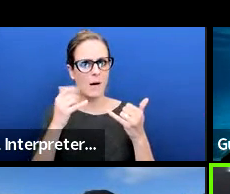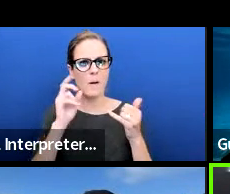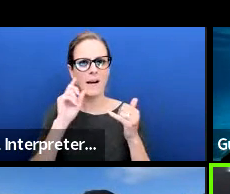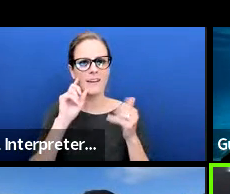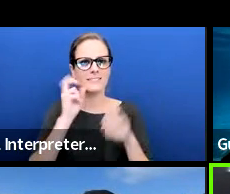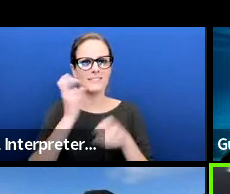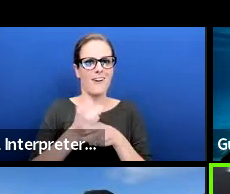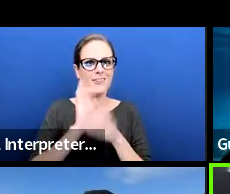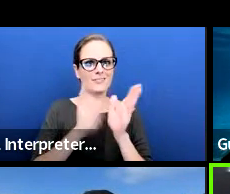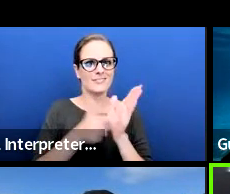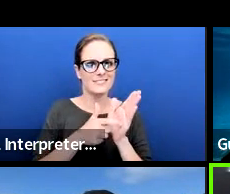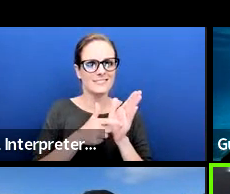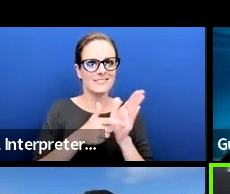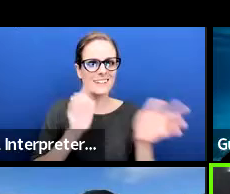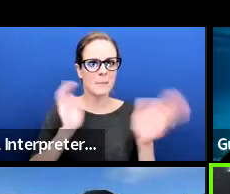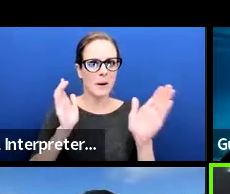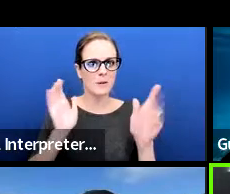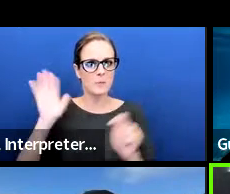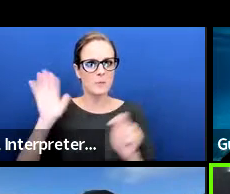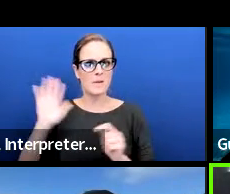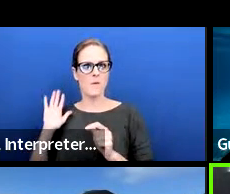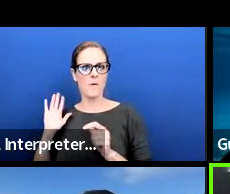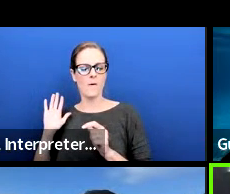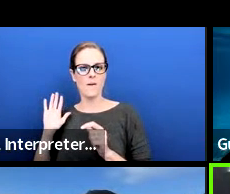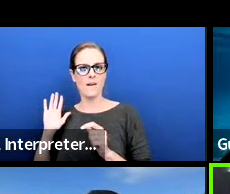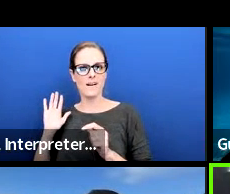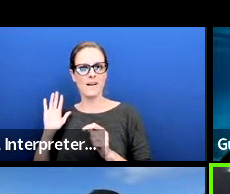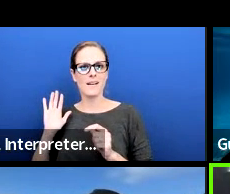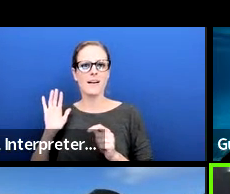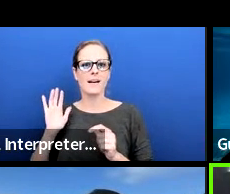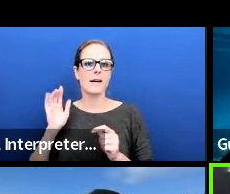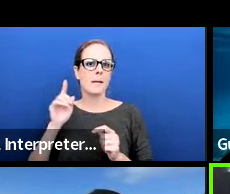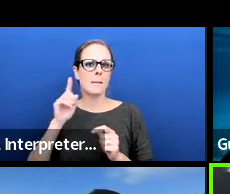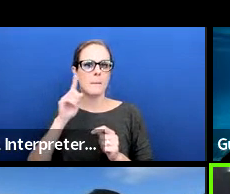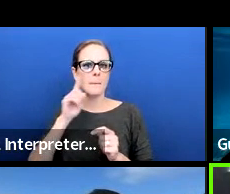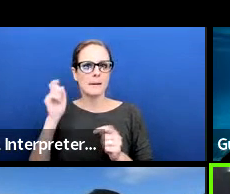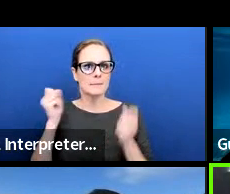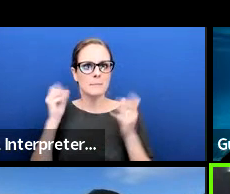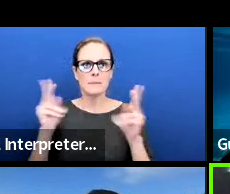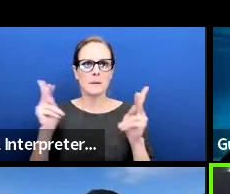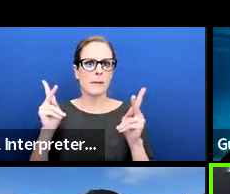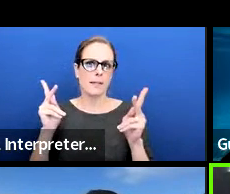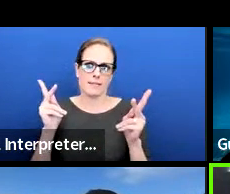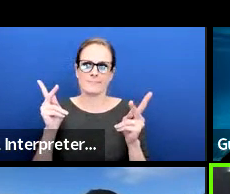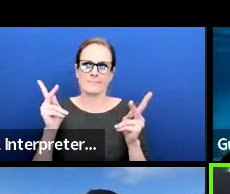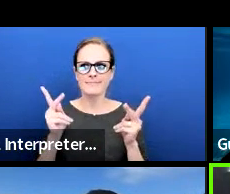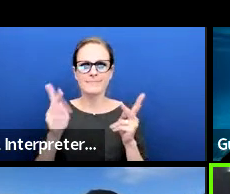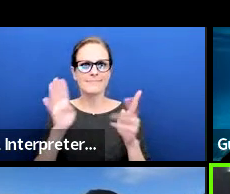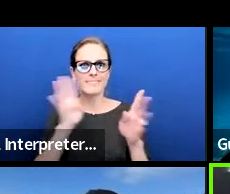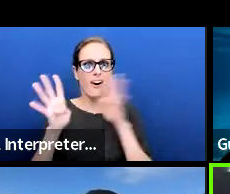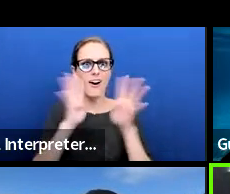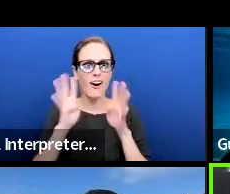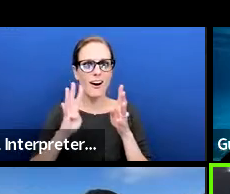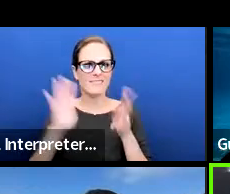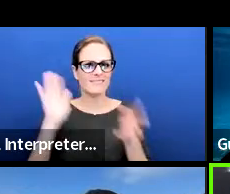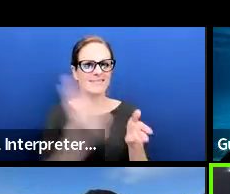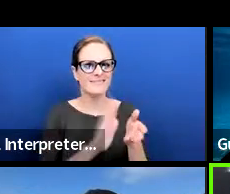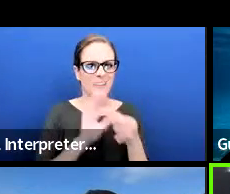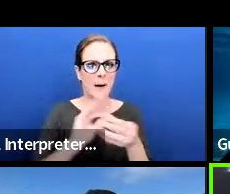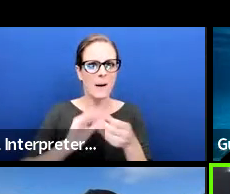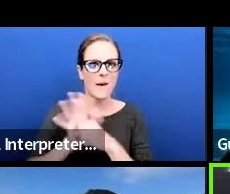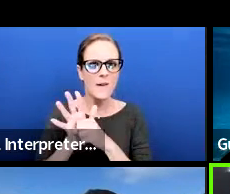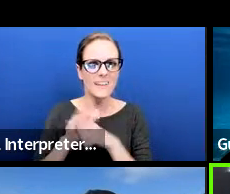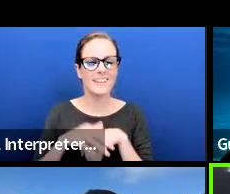being talked about as much and so many people testing at home. I think we do need to get more creative on